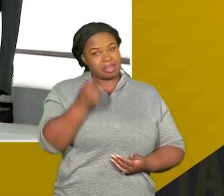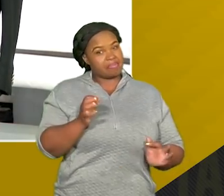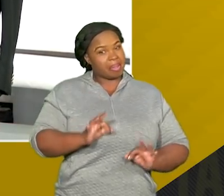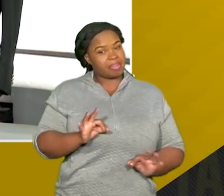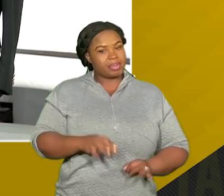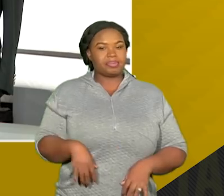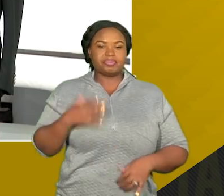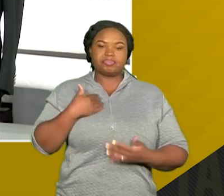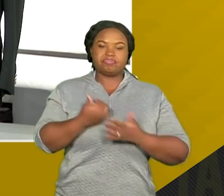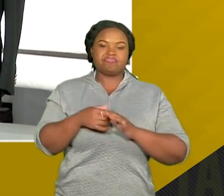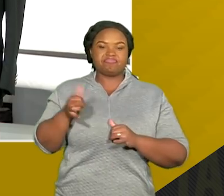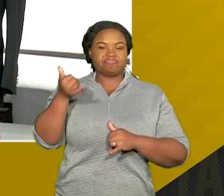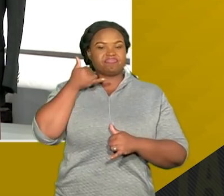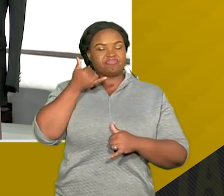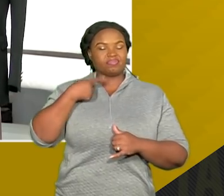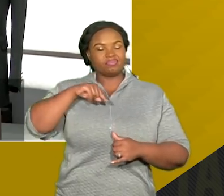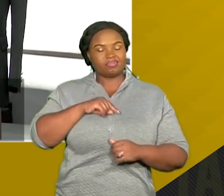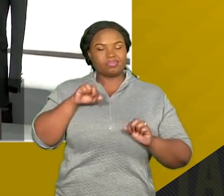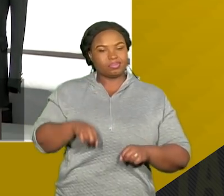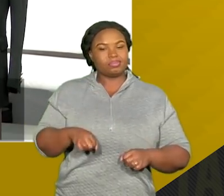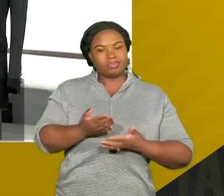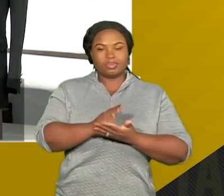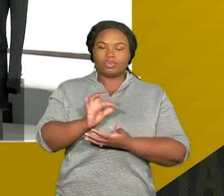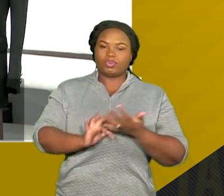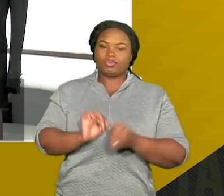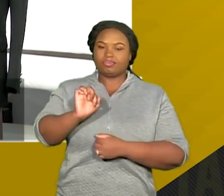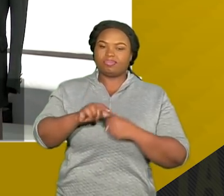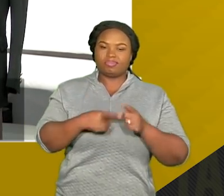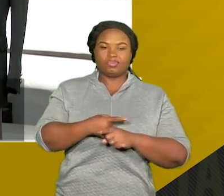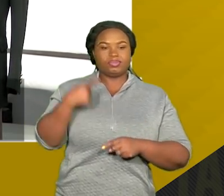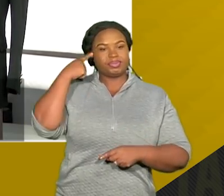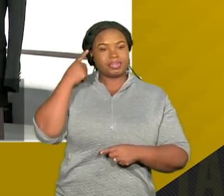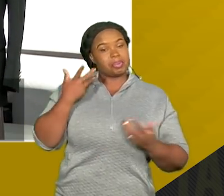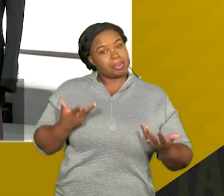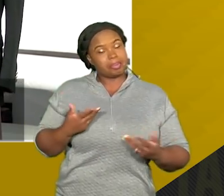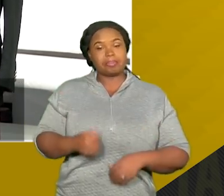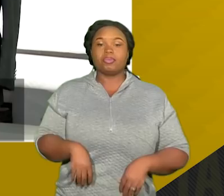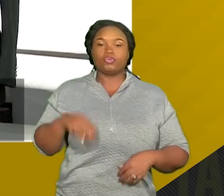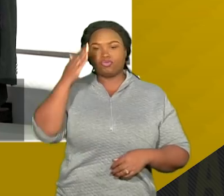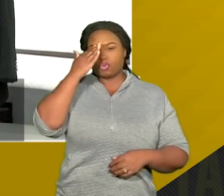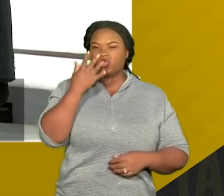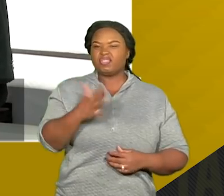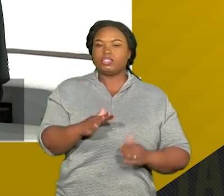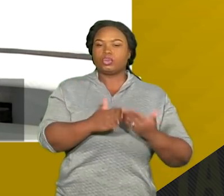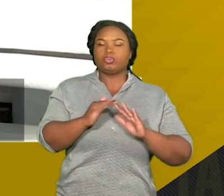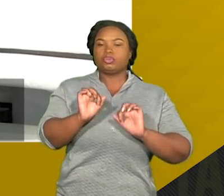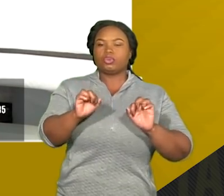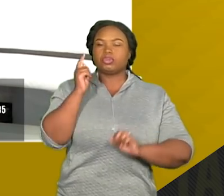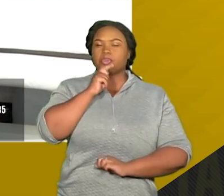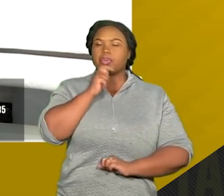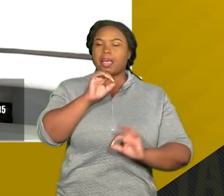kulezi nto ey'fana nalezo sicela ukuthi usifonele ekhaya usitshele and share your story about abathakathi bangakini mhlampe abadumile ukuthi benzani bona